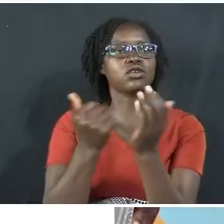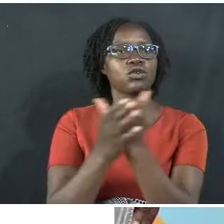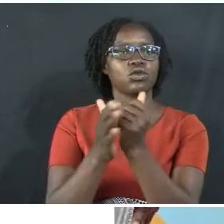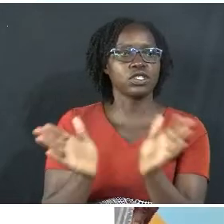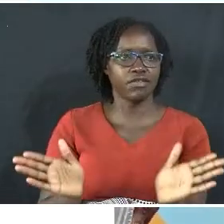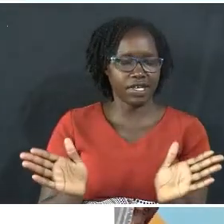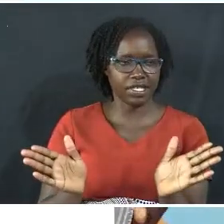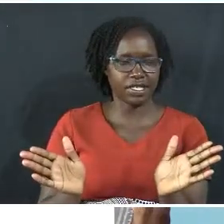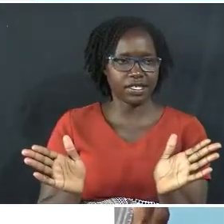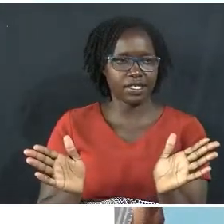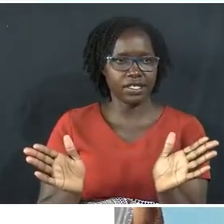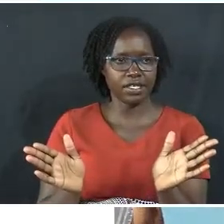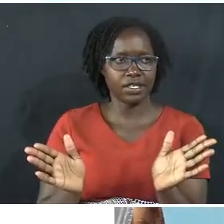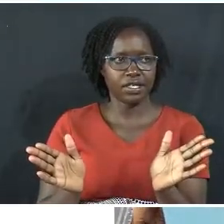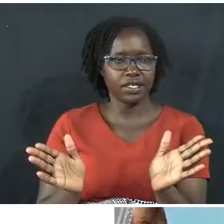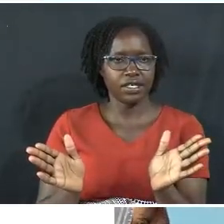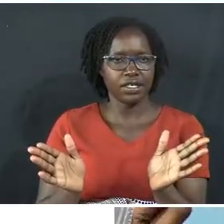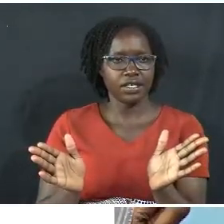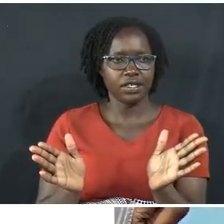crucified.